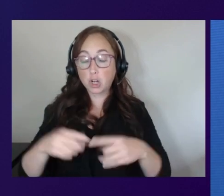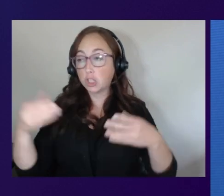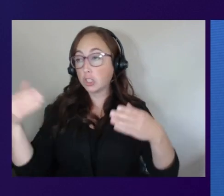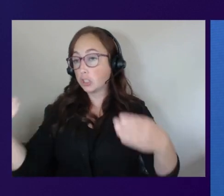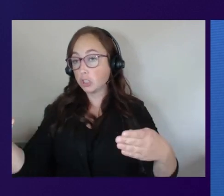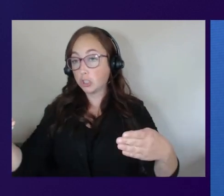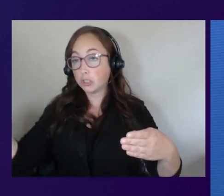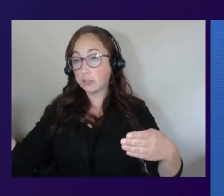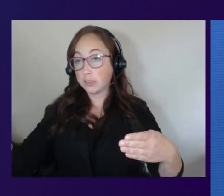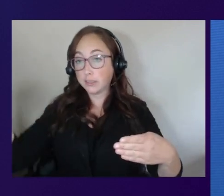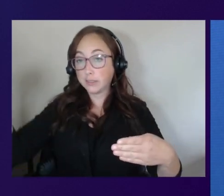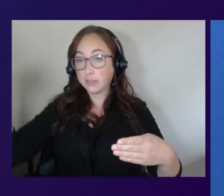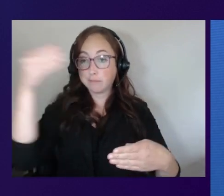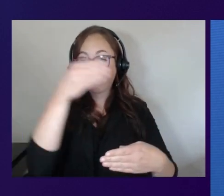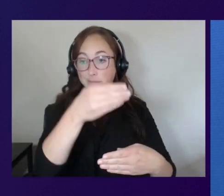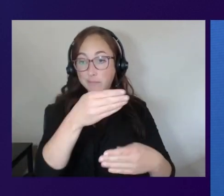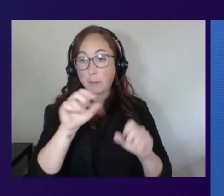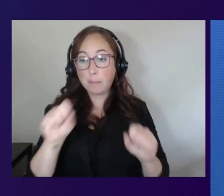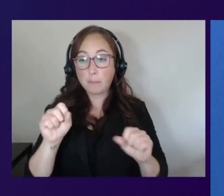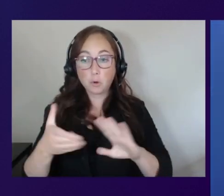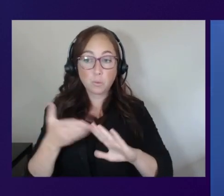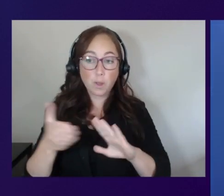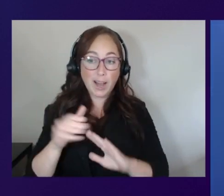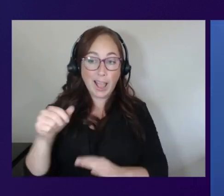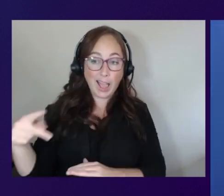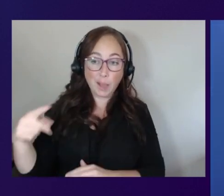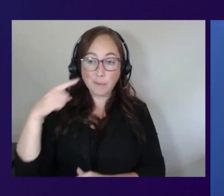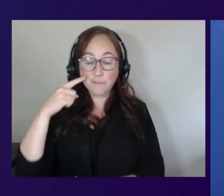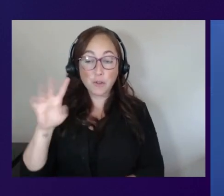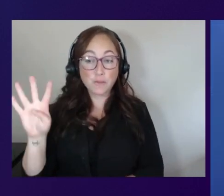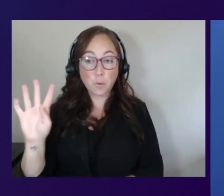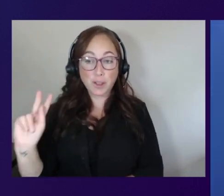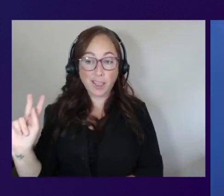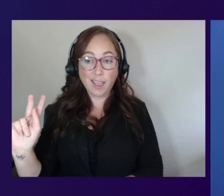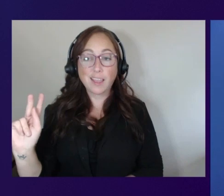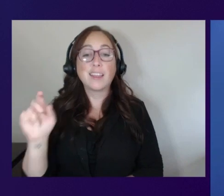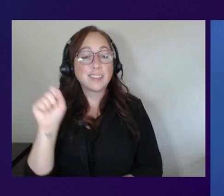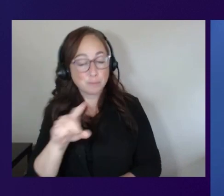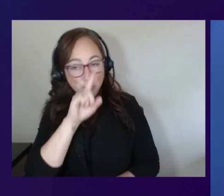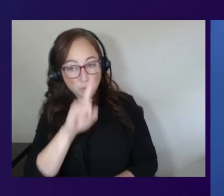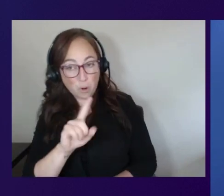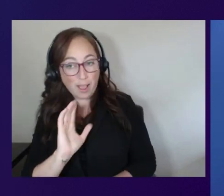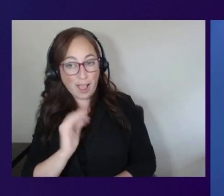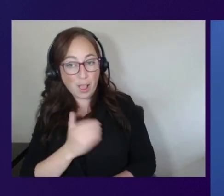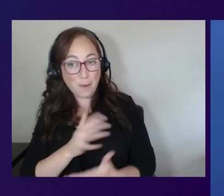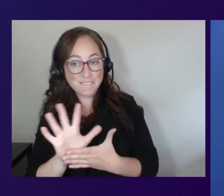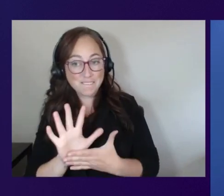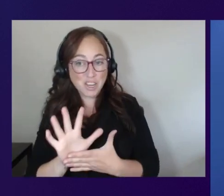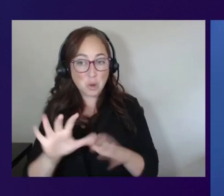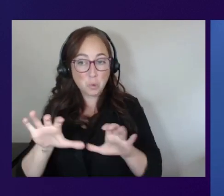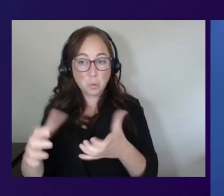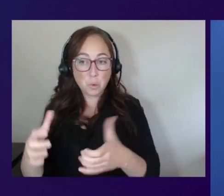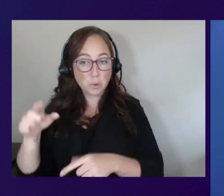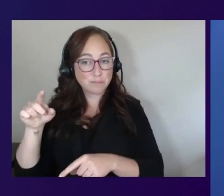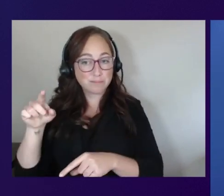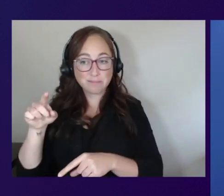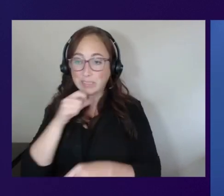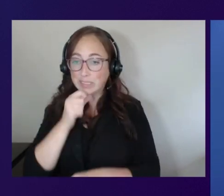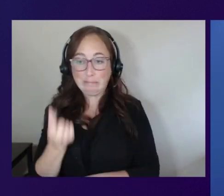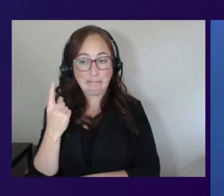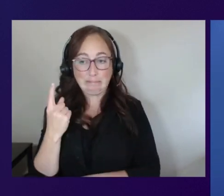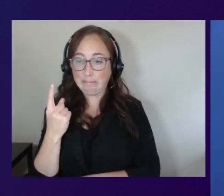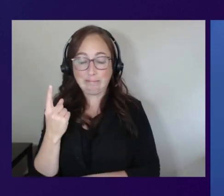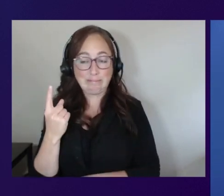to run those applications smoothly. Awesome. Yeah, I'm sure our video crew right now can't relate in any way, shape, or